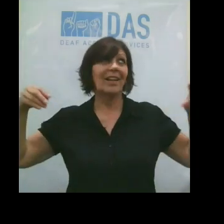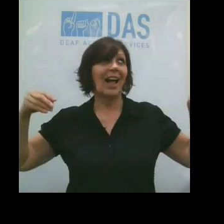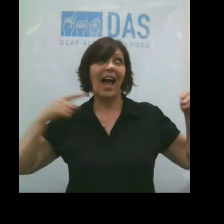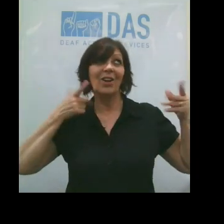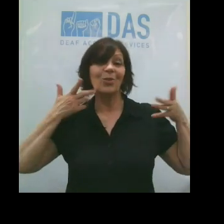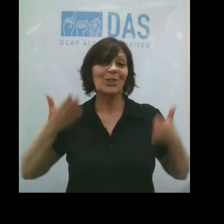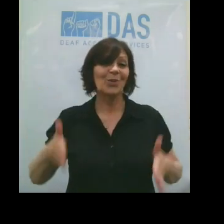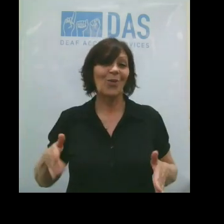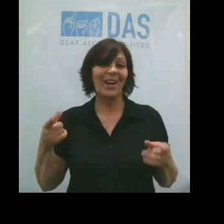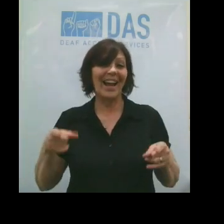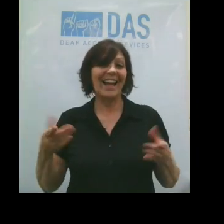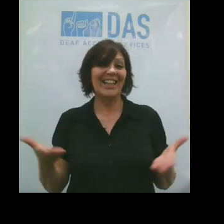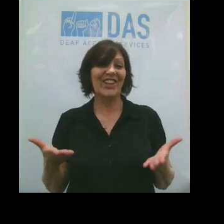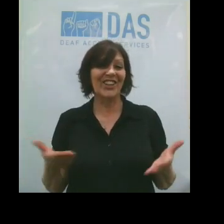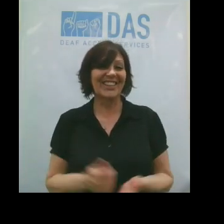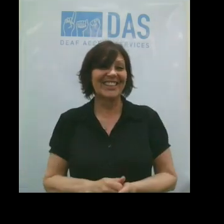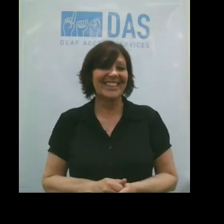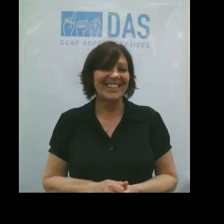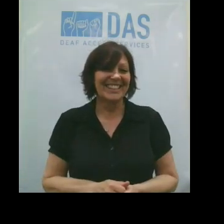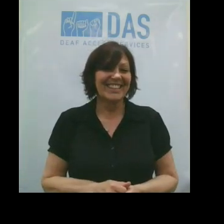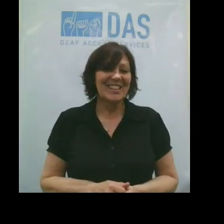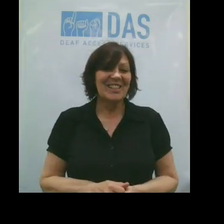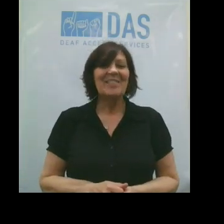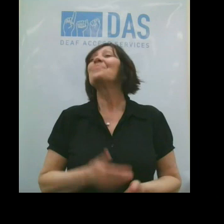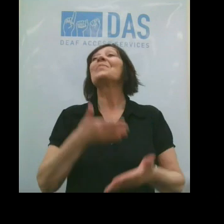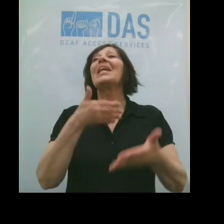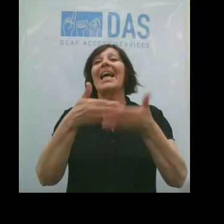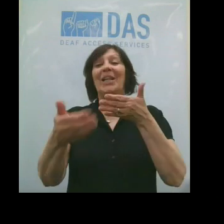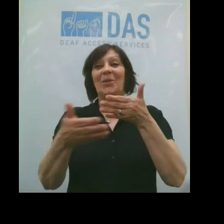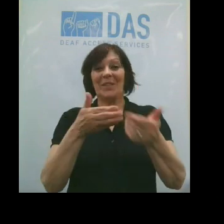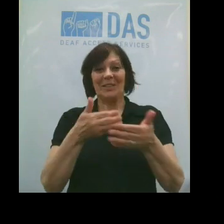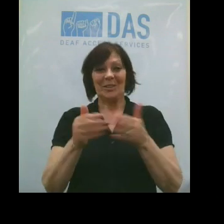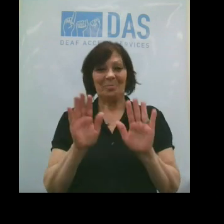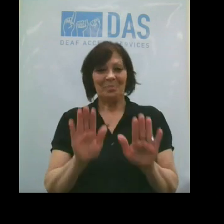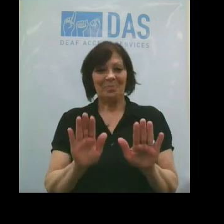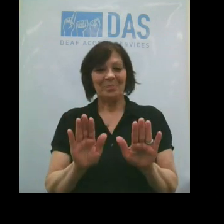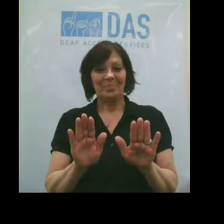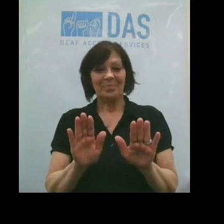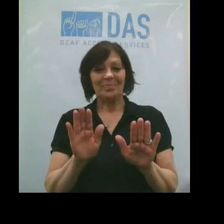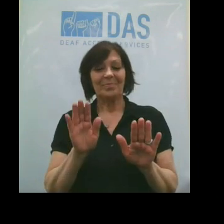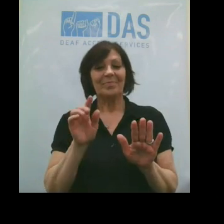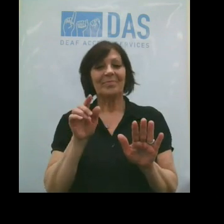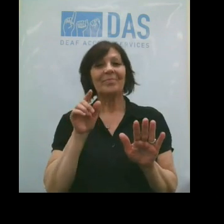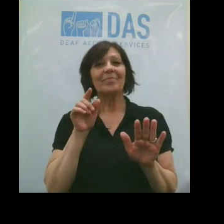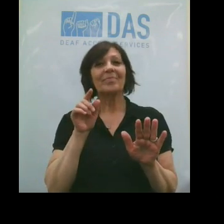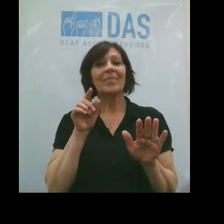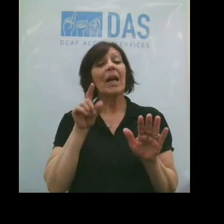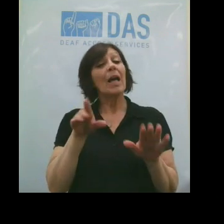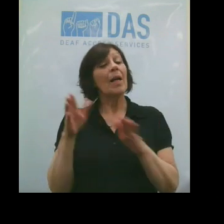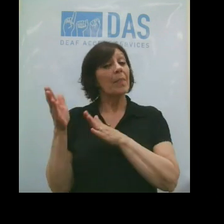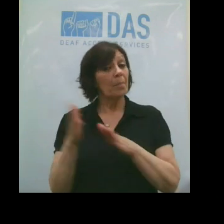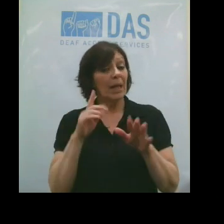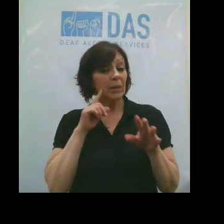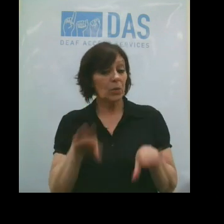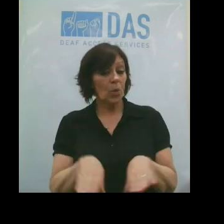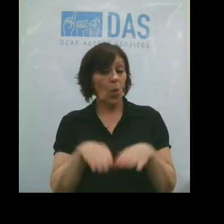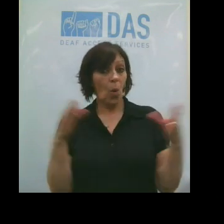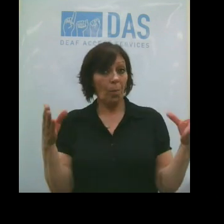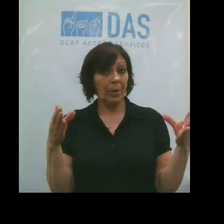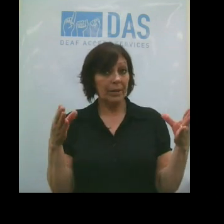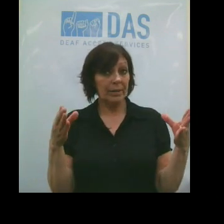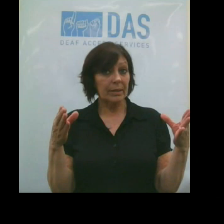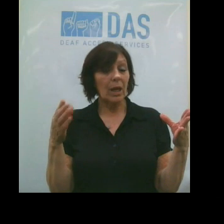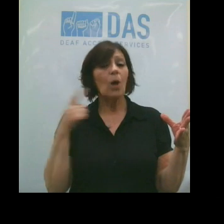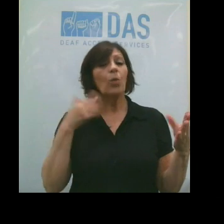know what's going on outside. It's worrying me a little. But in the reopening plan is such that there's a template that New York State